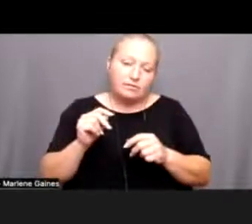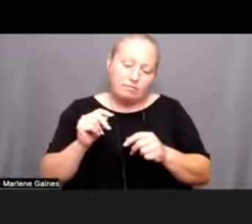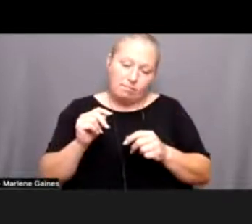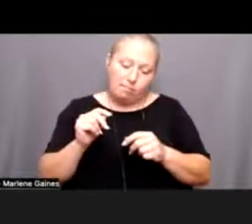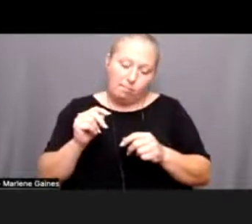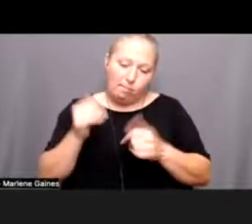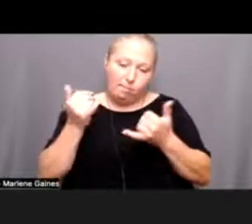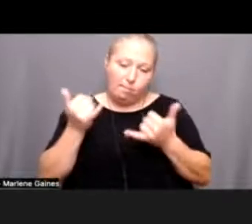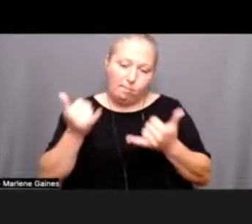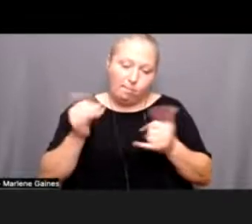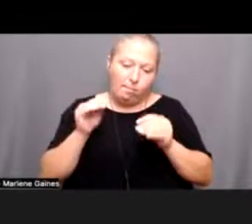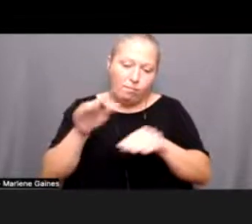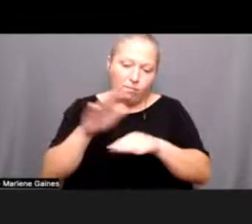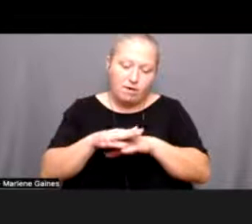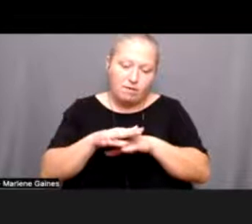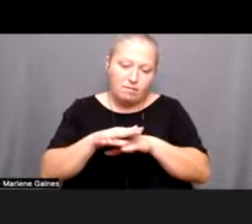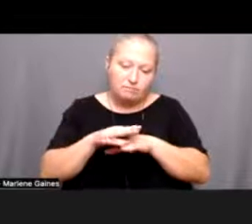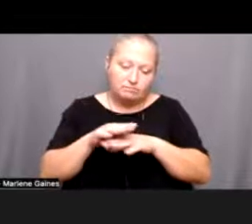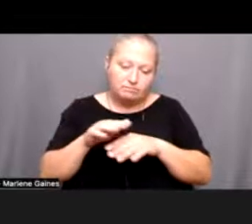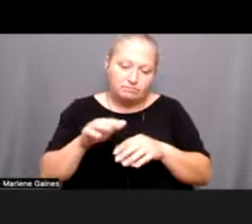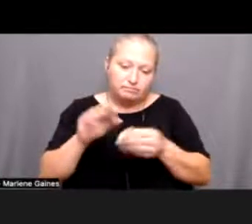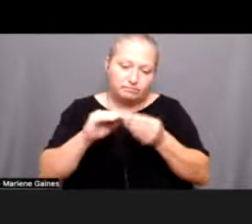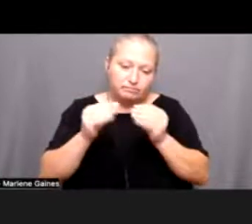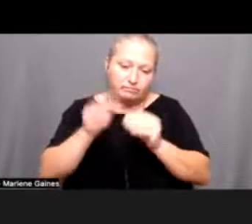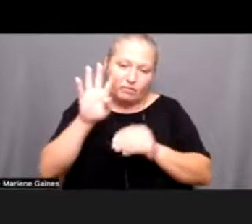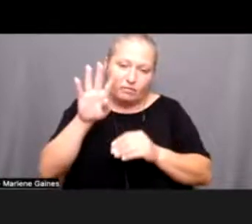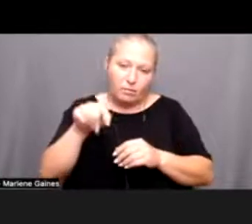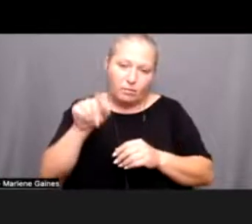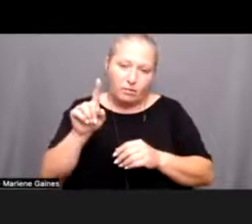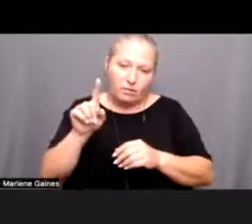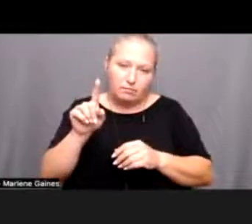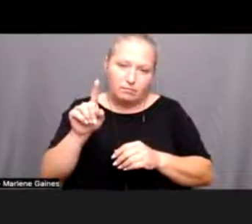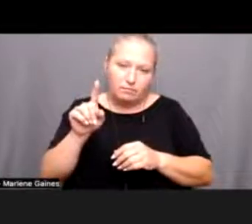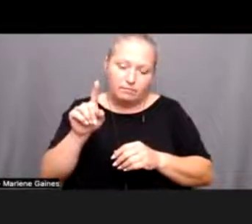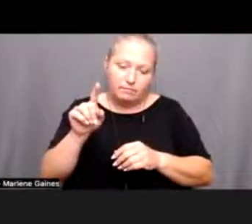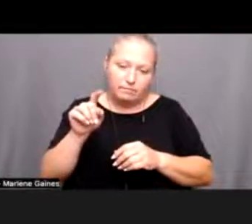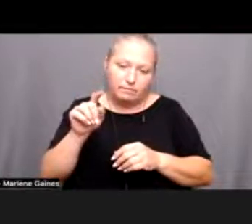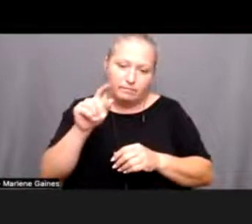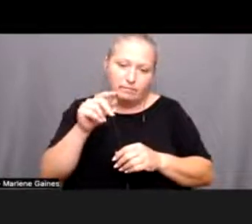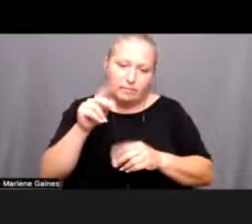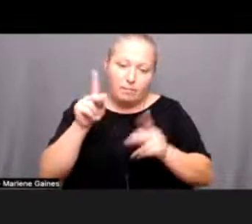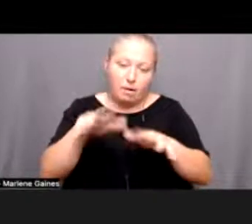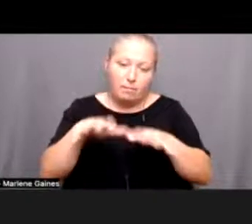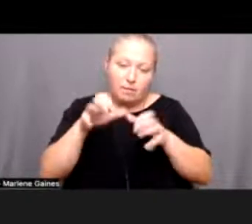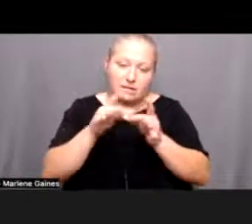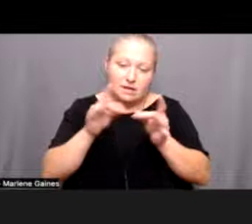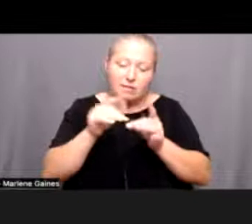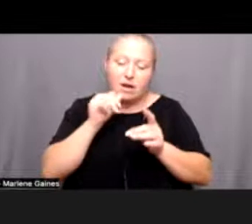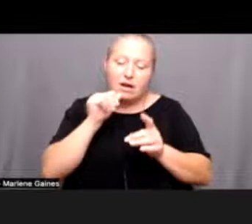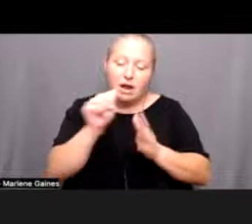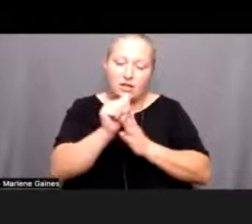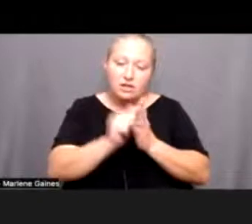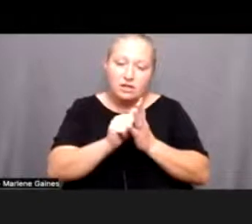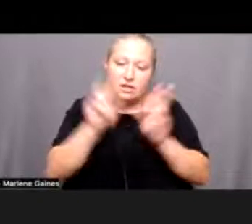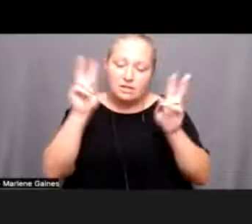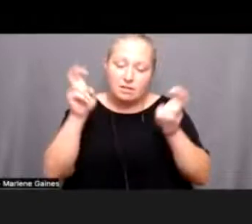We will move on to item 4.1. Public statements related to non-agenda topics. The